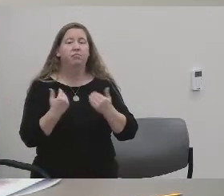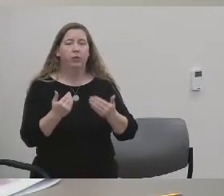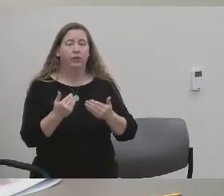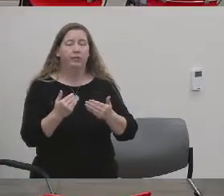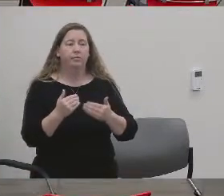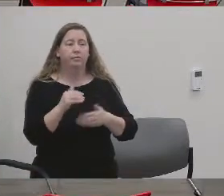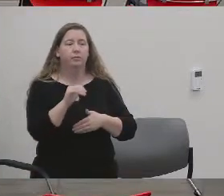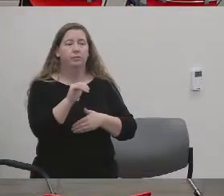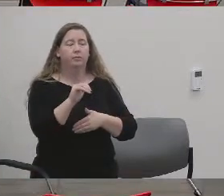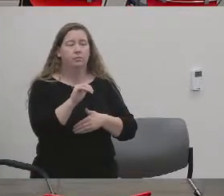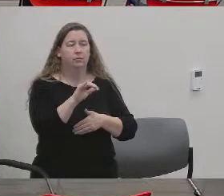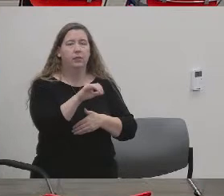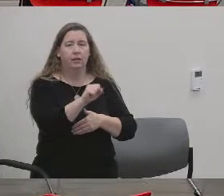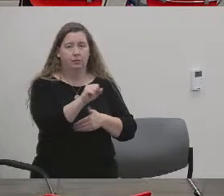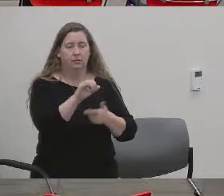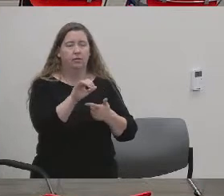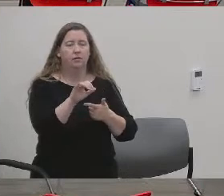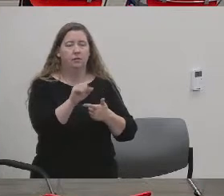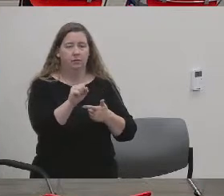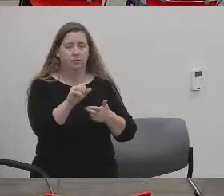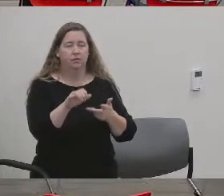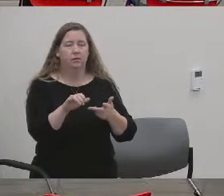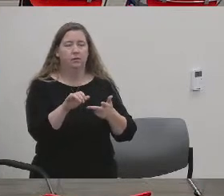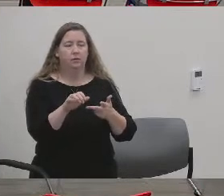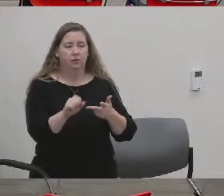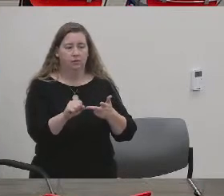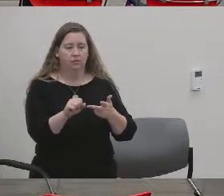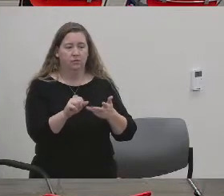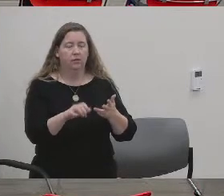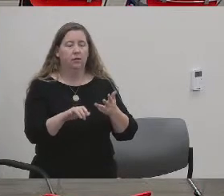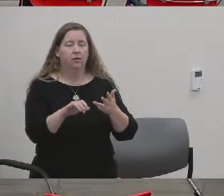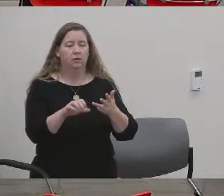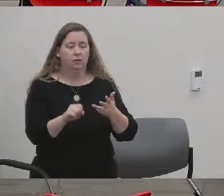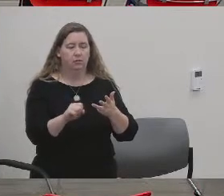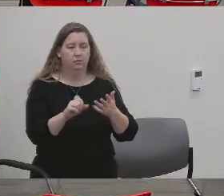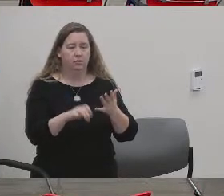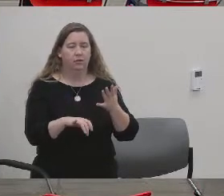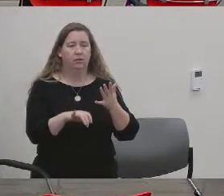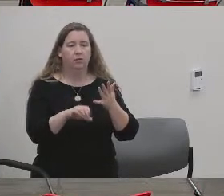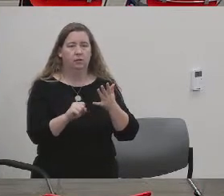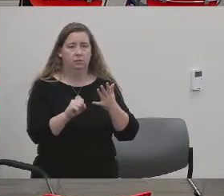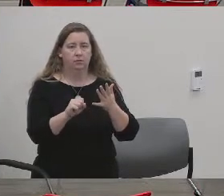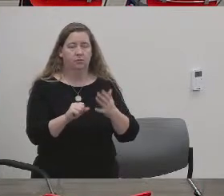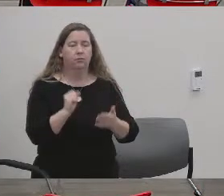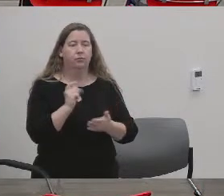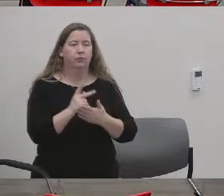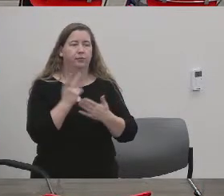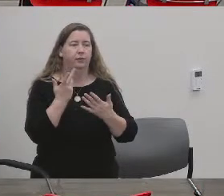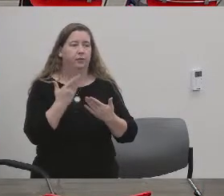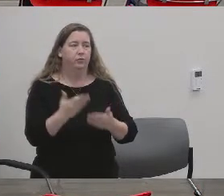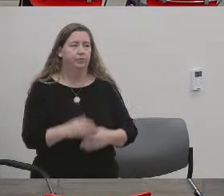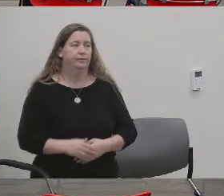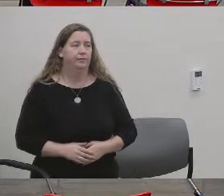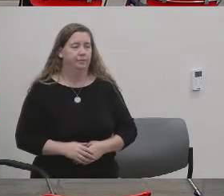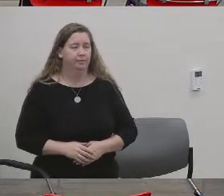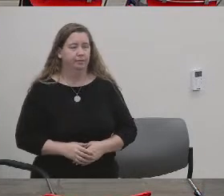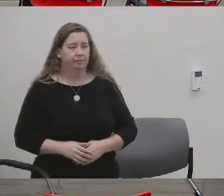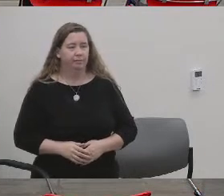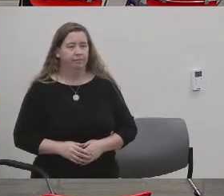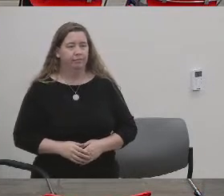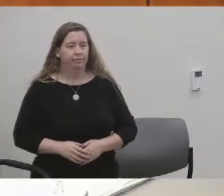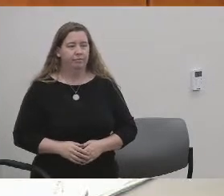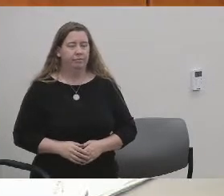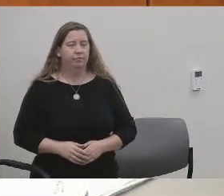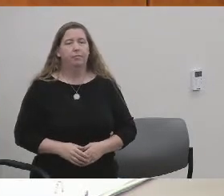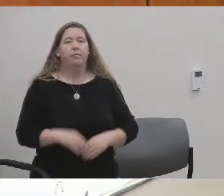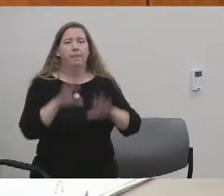please. Mr. Miranda? Yes. Mr. Yaki? Yes. Mrs. Brady? Yes. Mrs. Chestnut? Yes. Mr. Ham? Yes, thank you. President